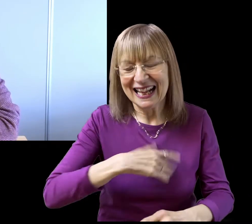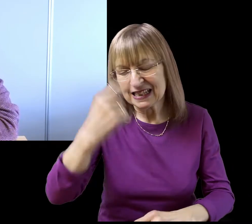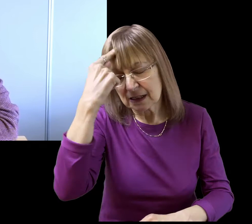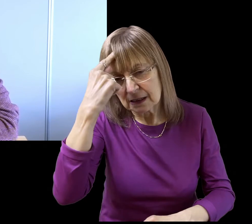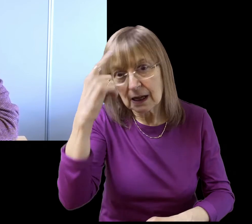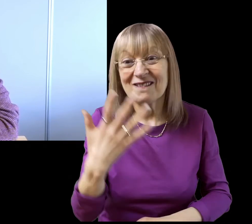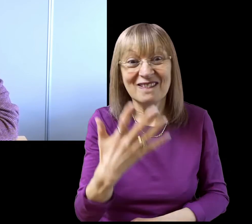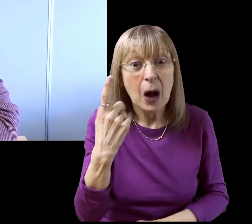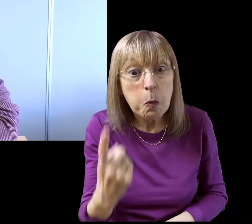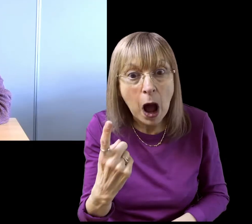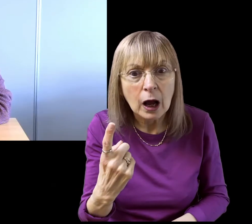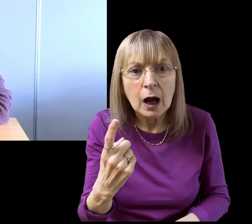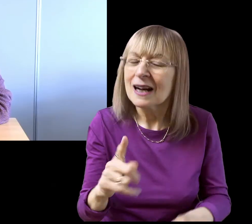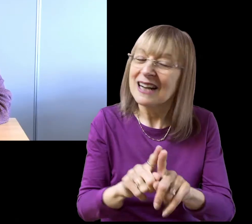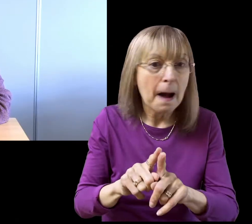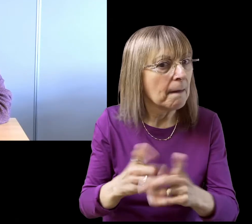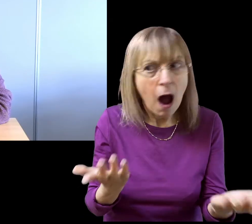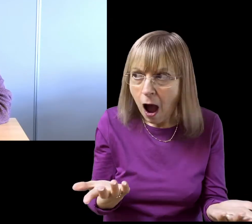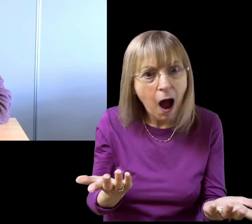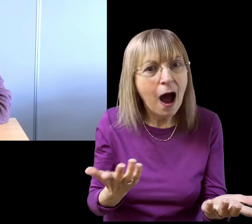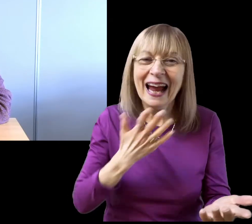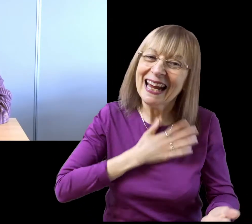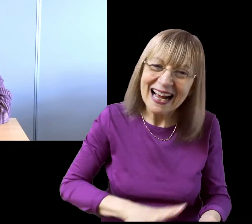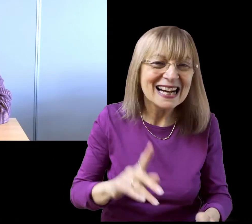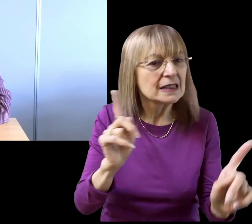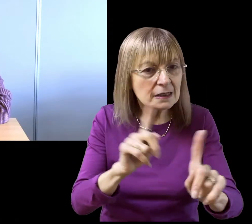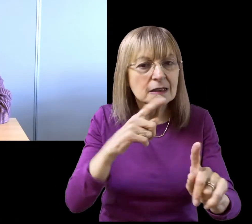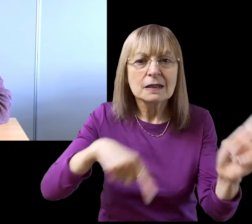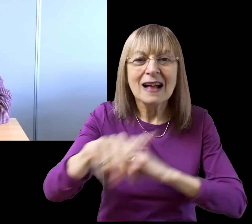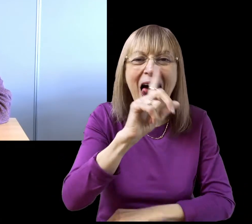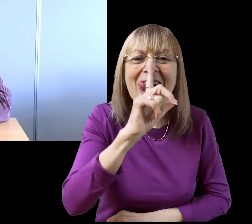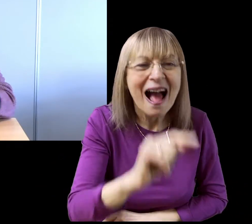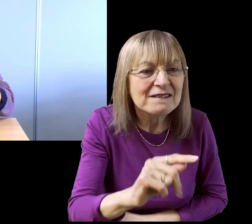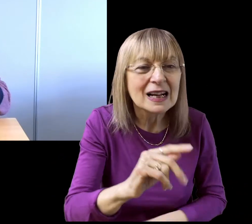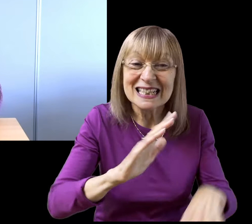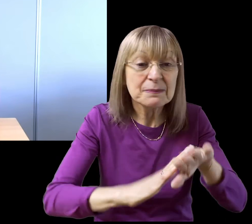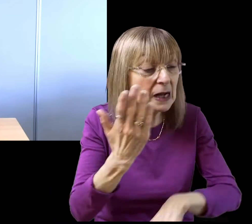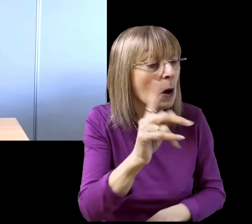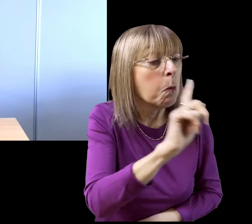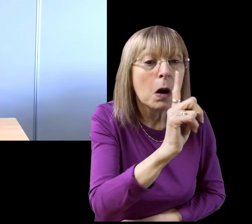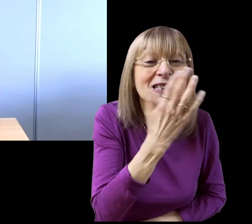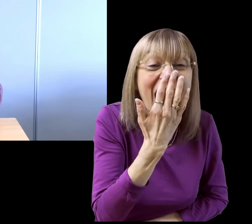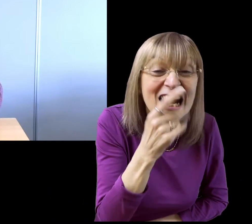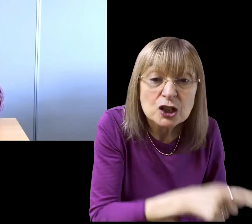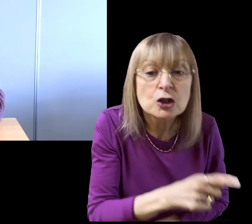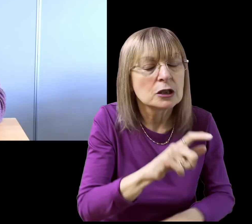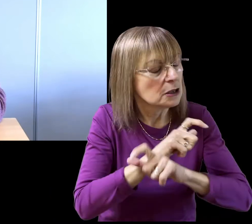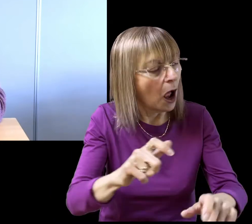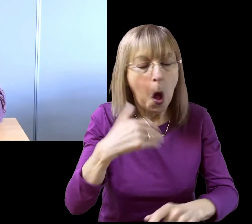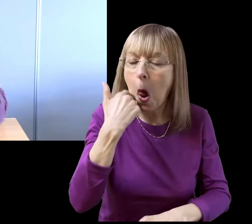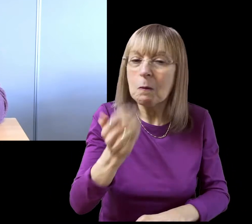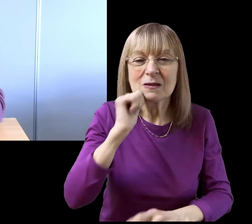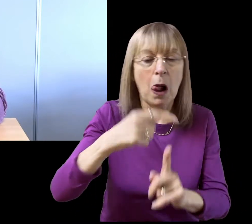We had all this stuff here. We've done all of this as well. For 11-year-olds, no matter how old you are, it